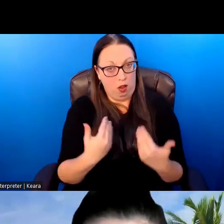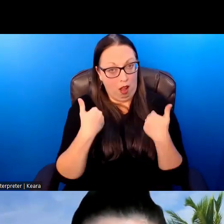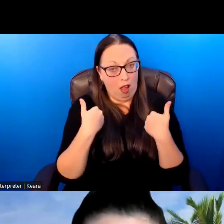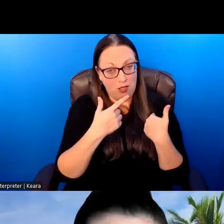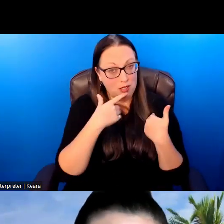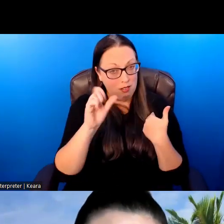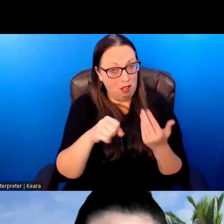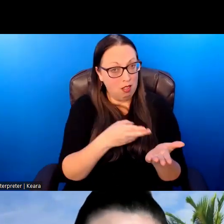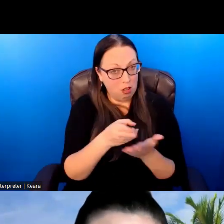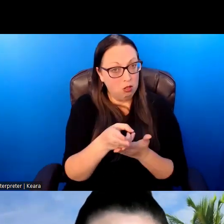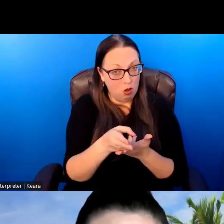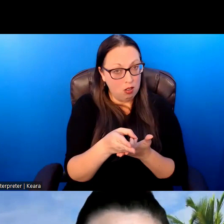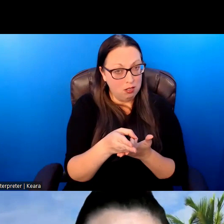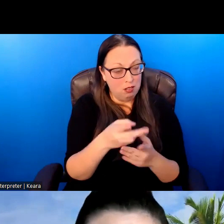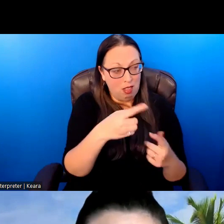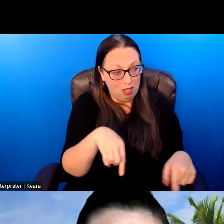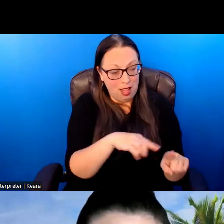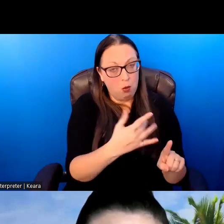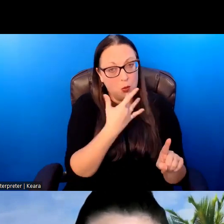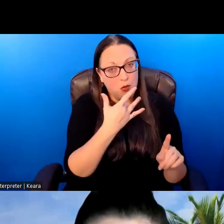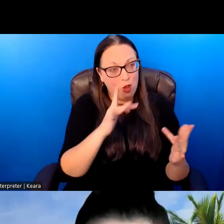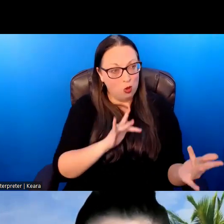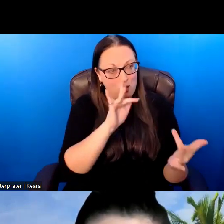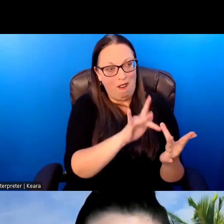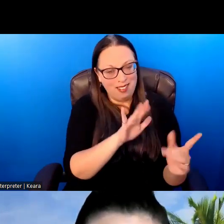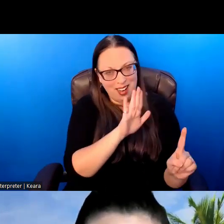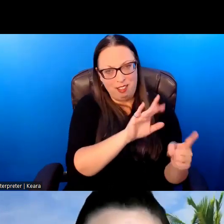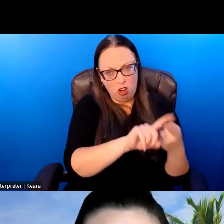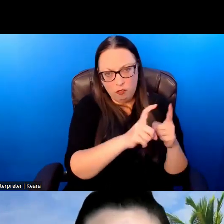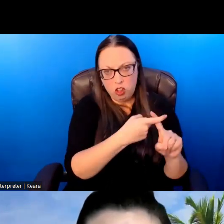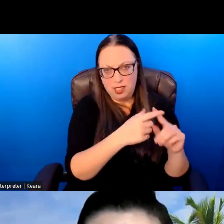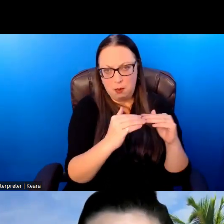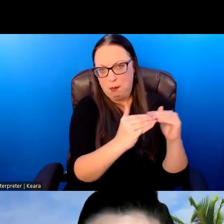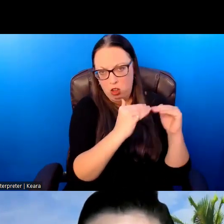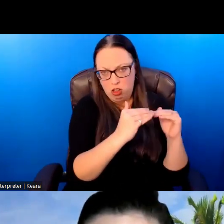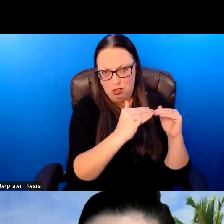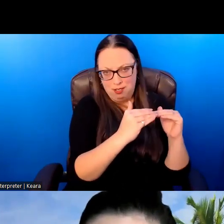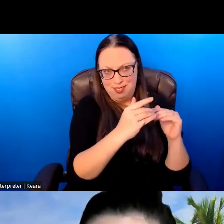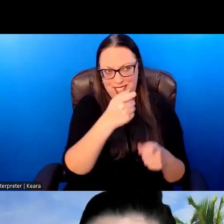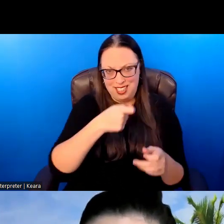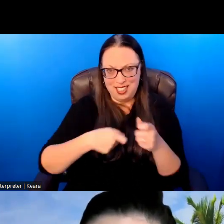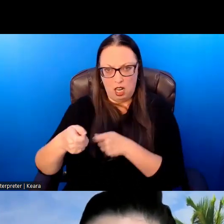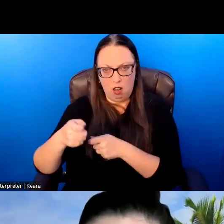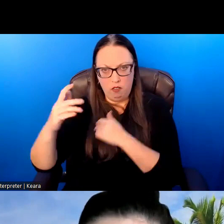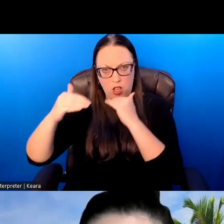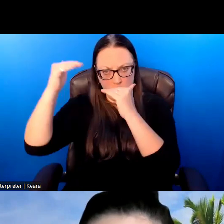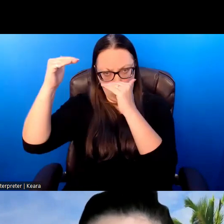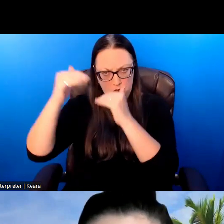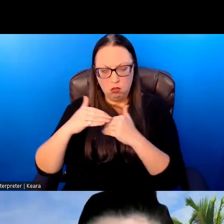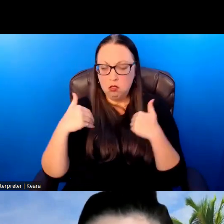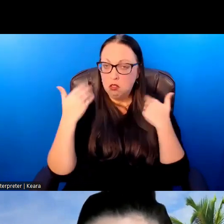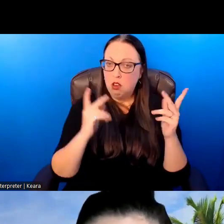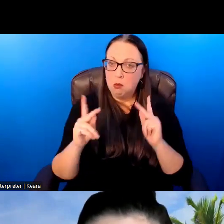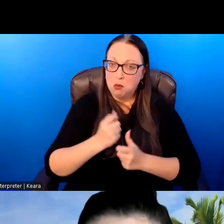that as well, that they would prefer to reach out to their peers instead of an adult. Young people